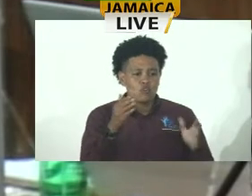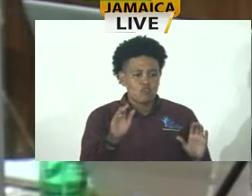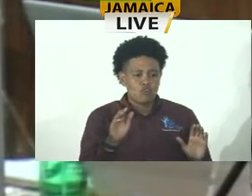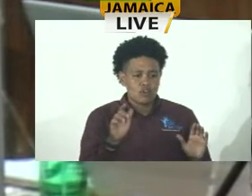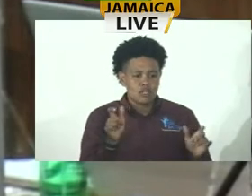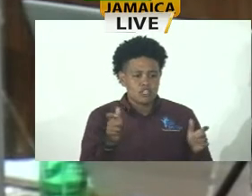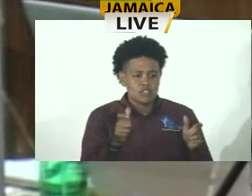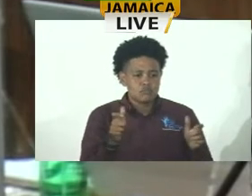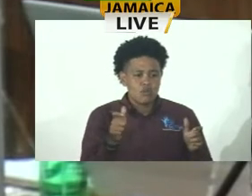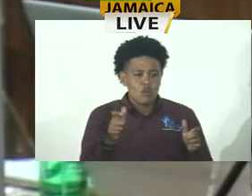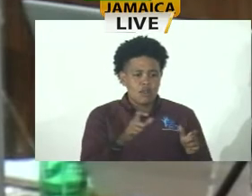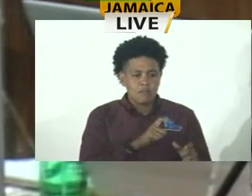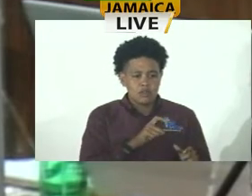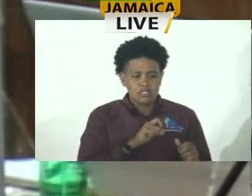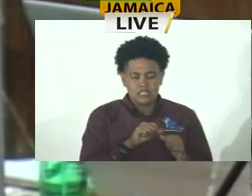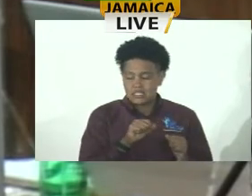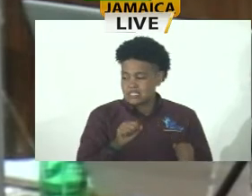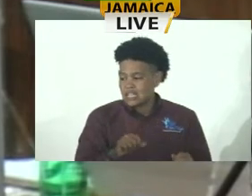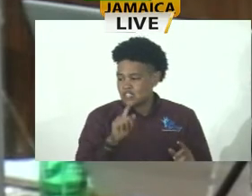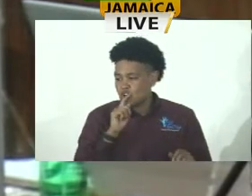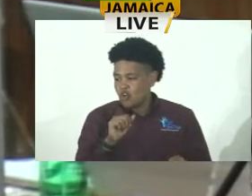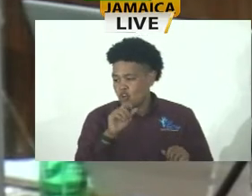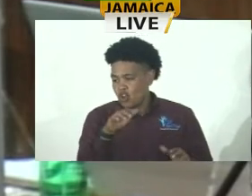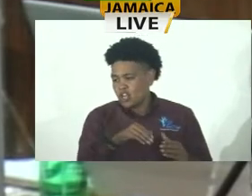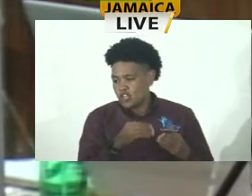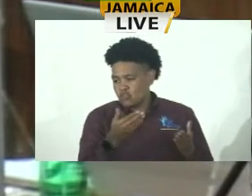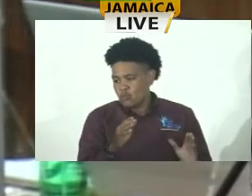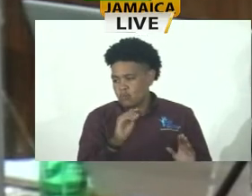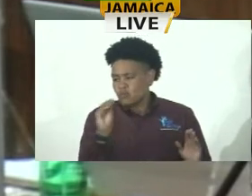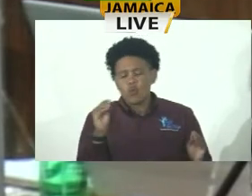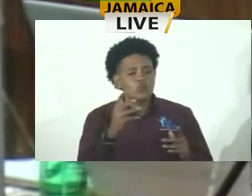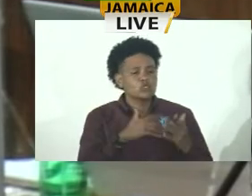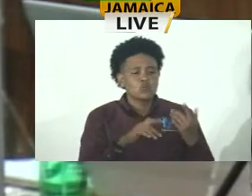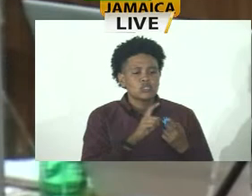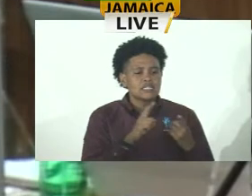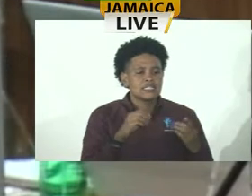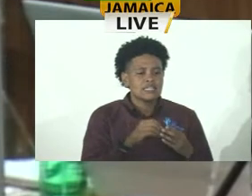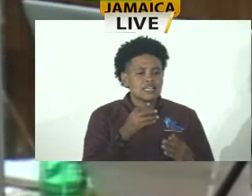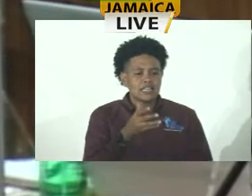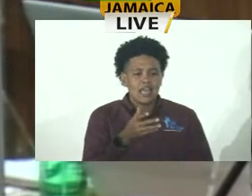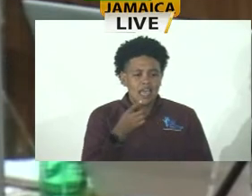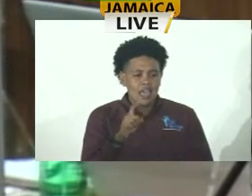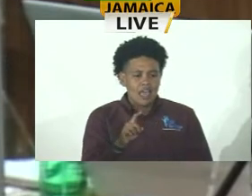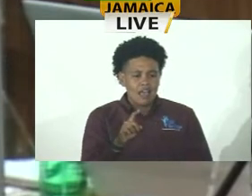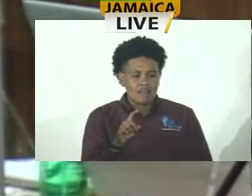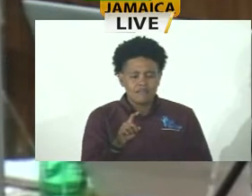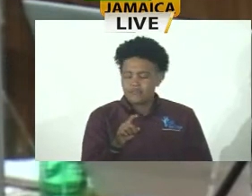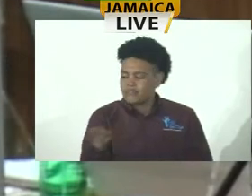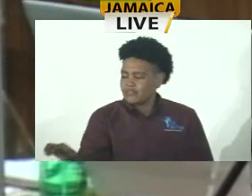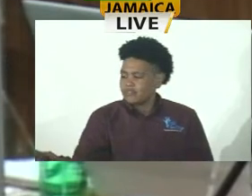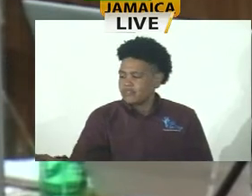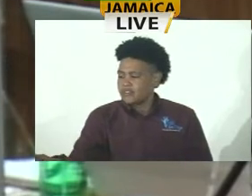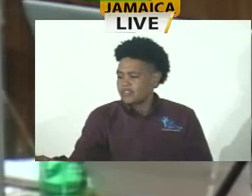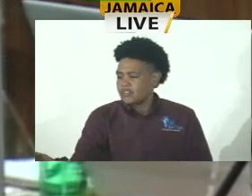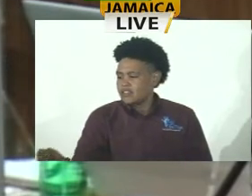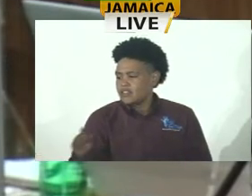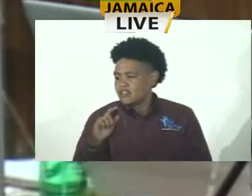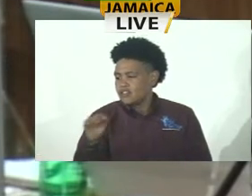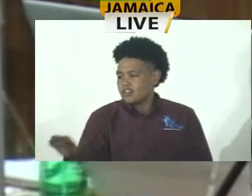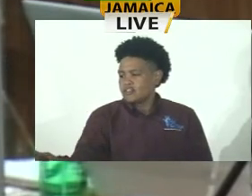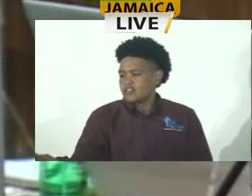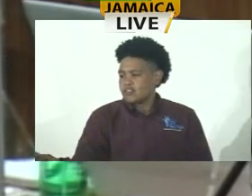small police depot and there was no social distancing in there and it's you know so it's really counter intuitive and